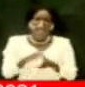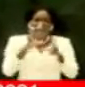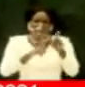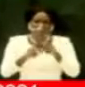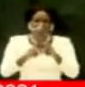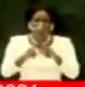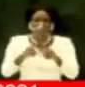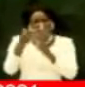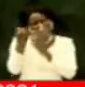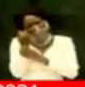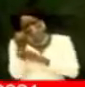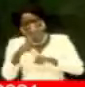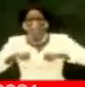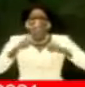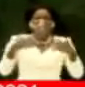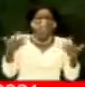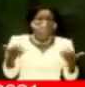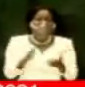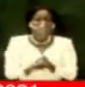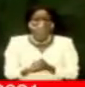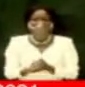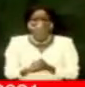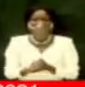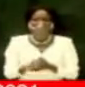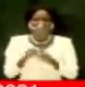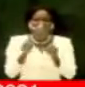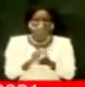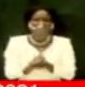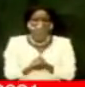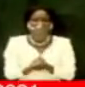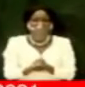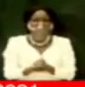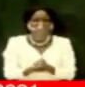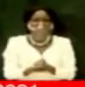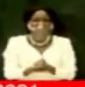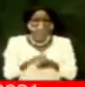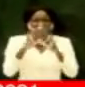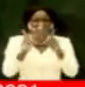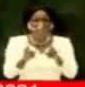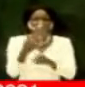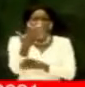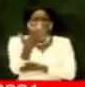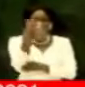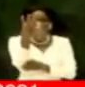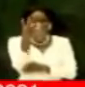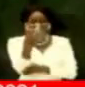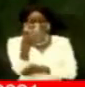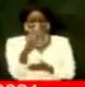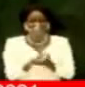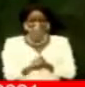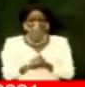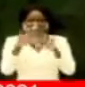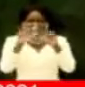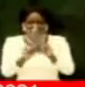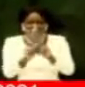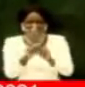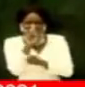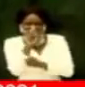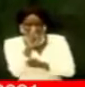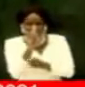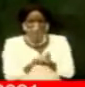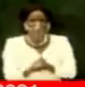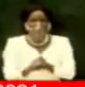we conducted 826 tests. And of these, 53 tested positive. Those are the